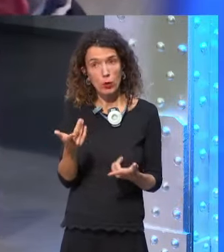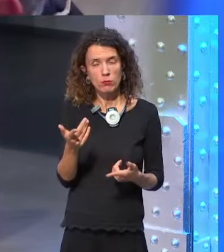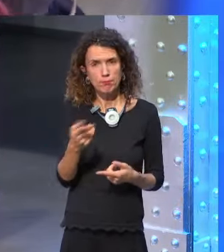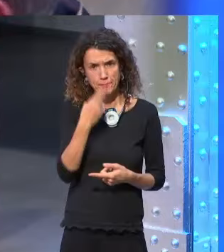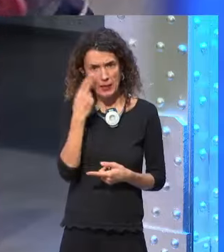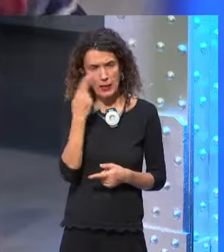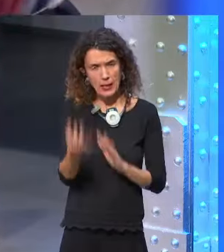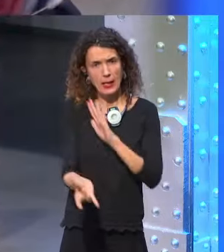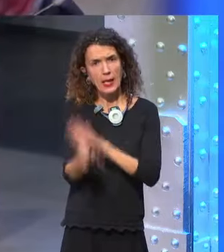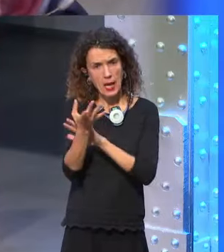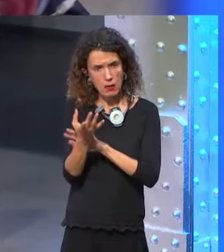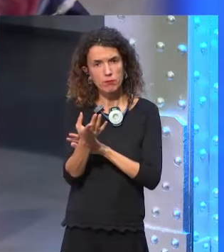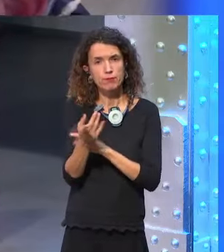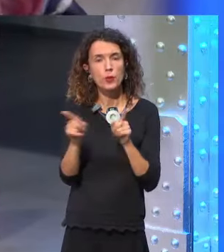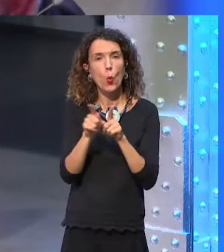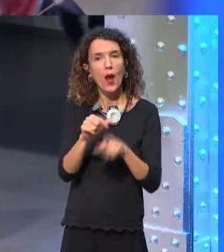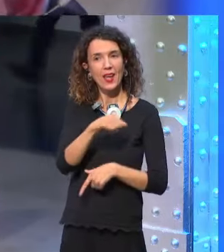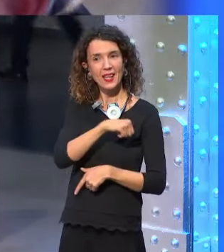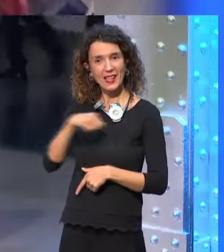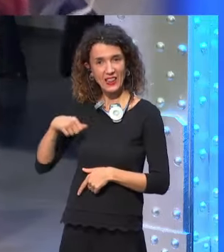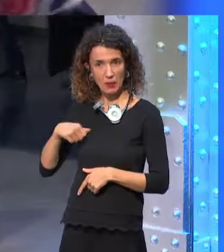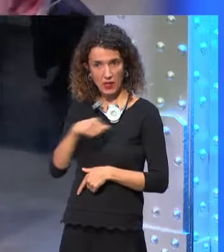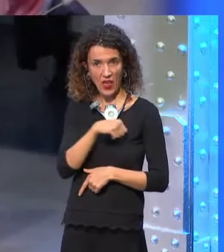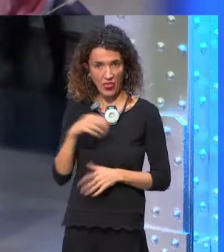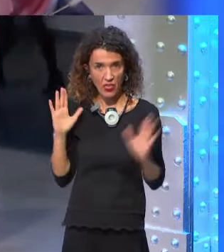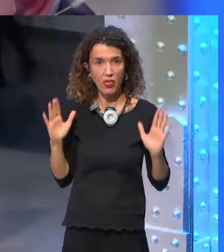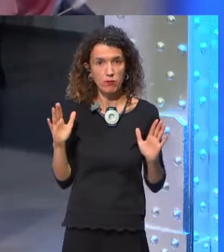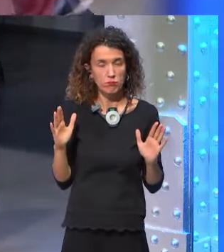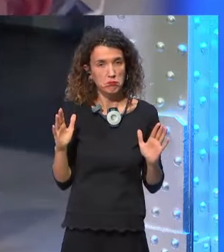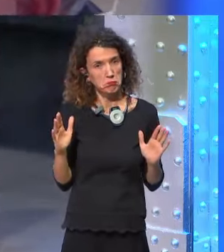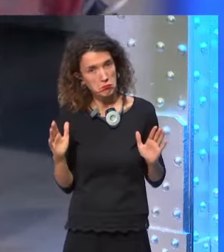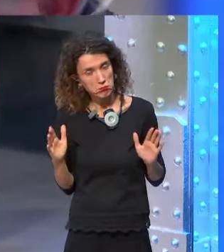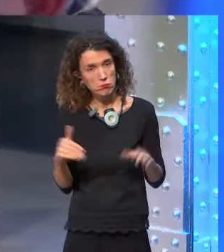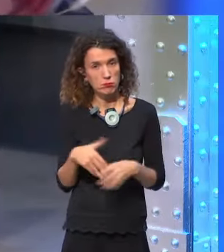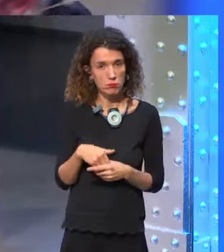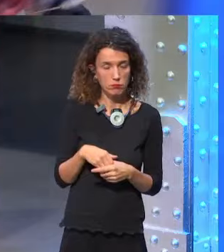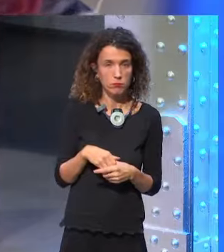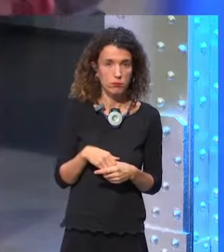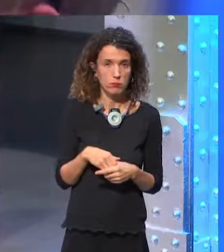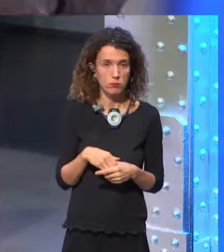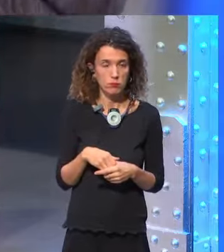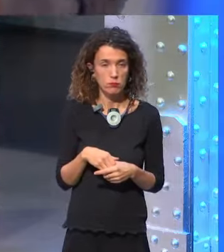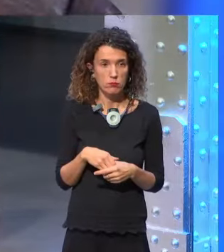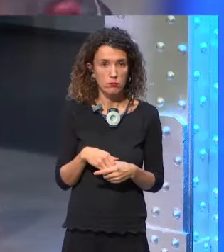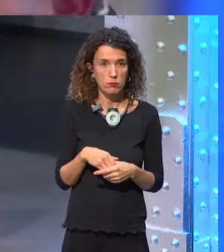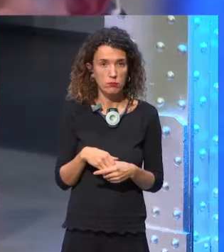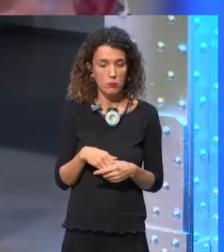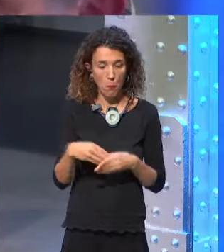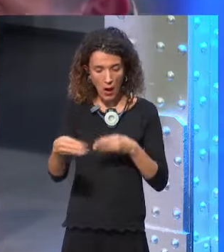the robotic system can look at how something behaves, how material behaves, how you have self-formation, for example, the